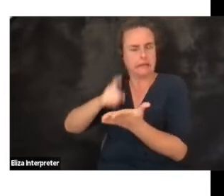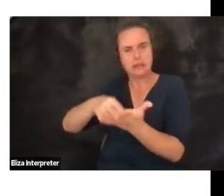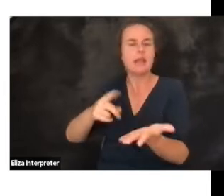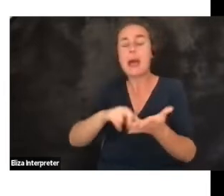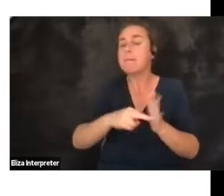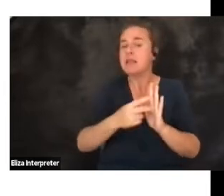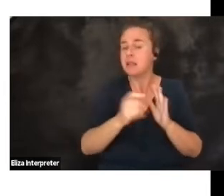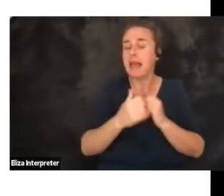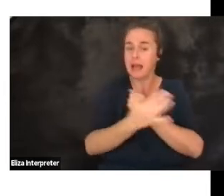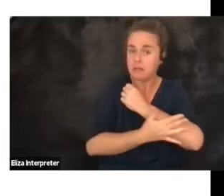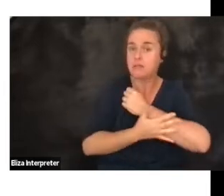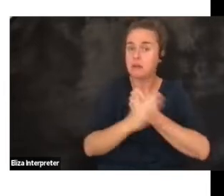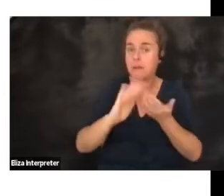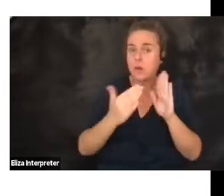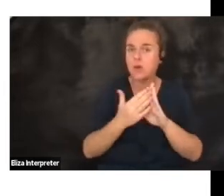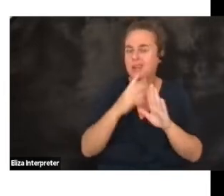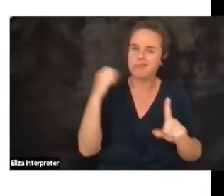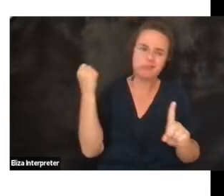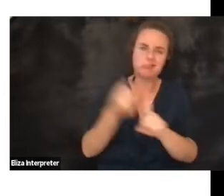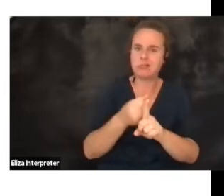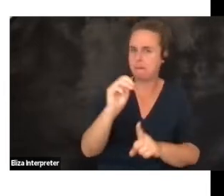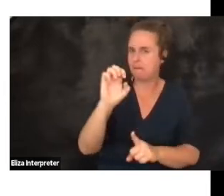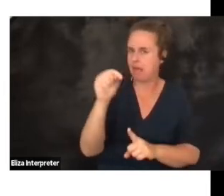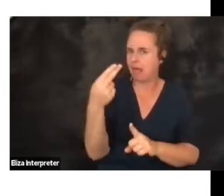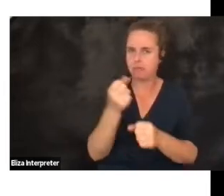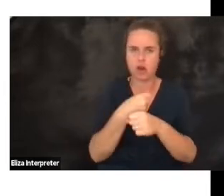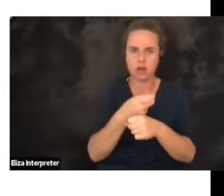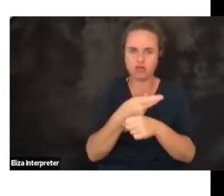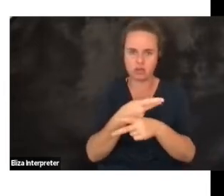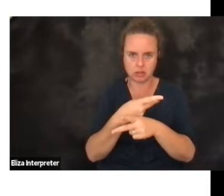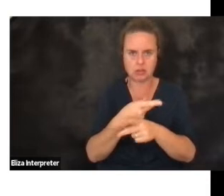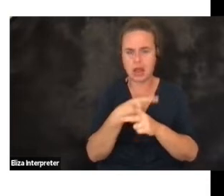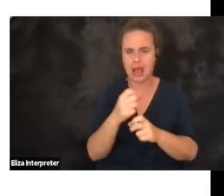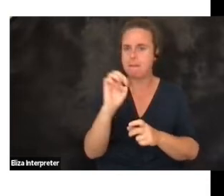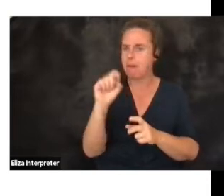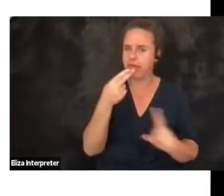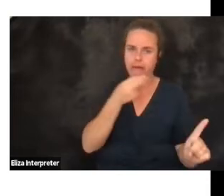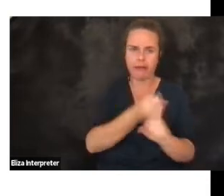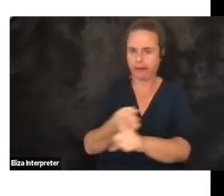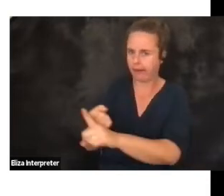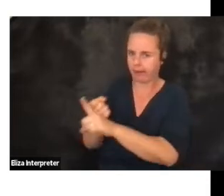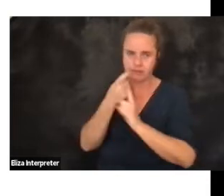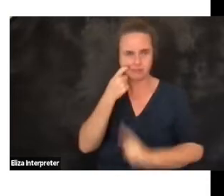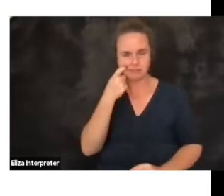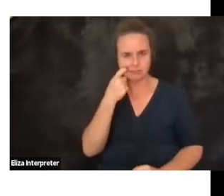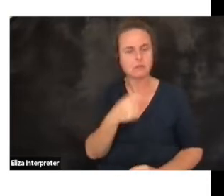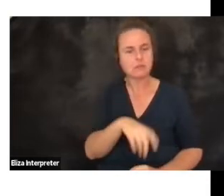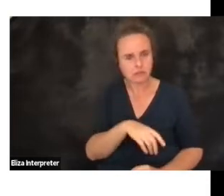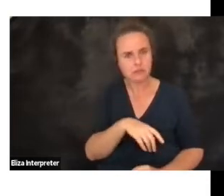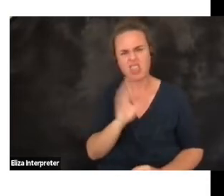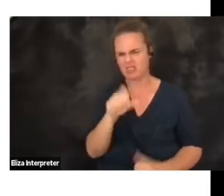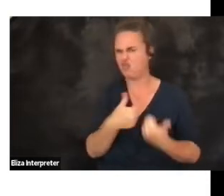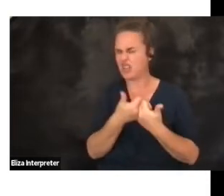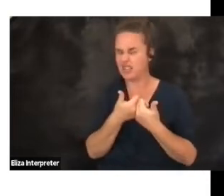hit. And so as the meth challenge became more real, they worked to expand leadership,